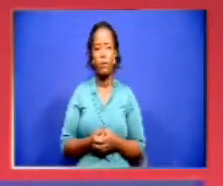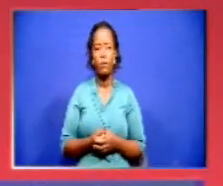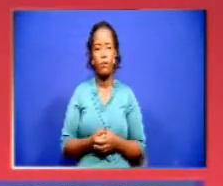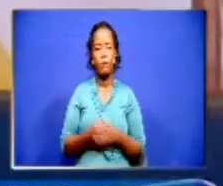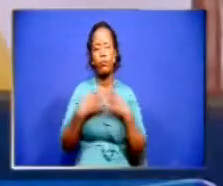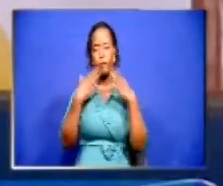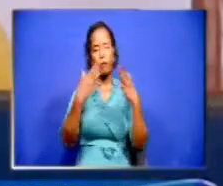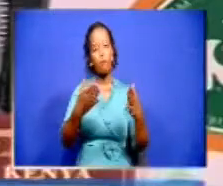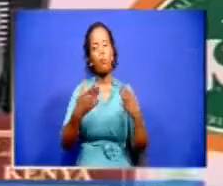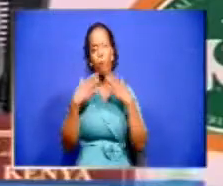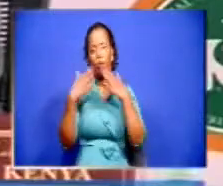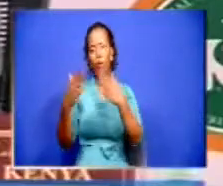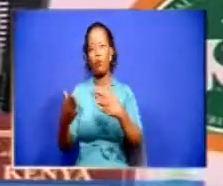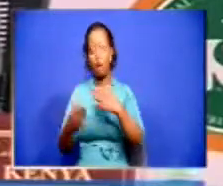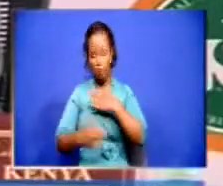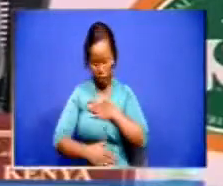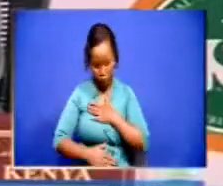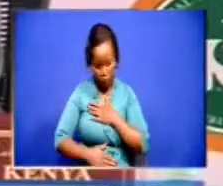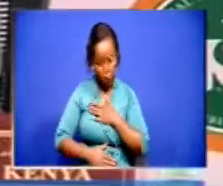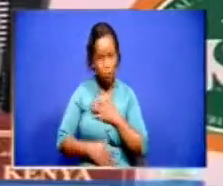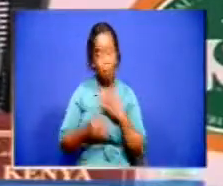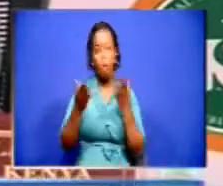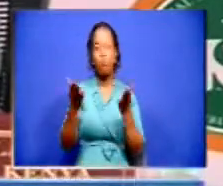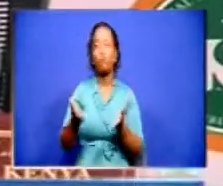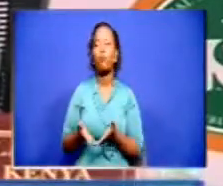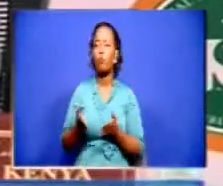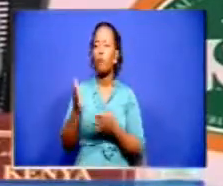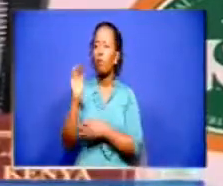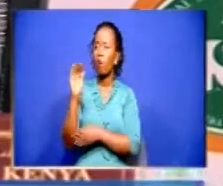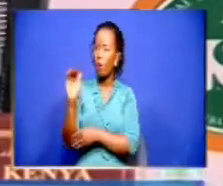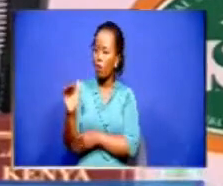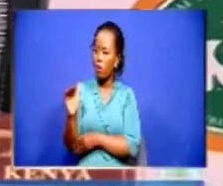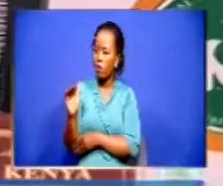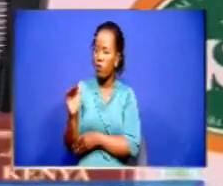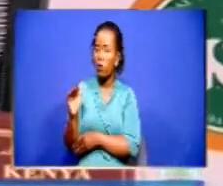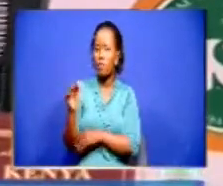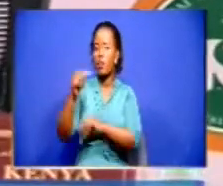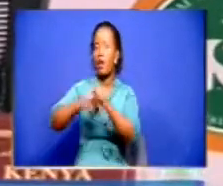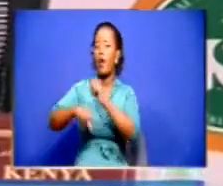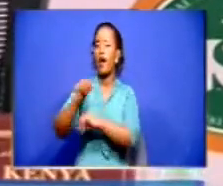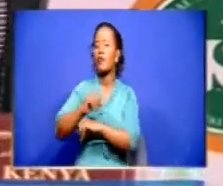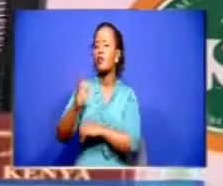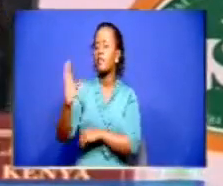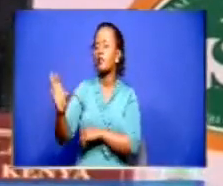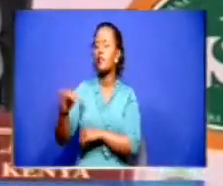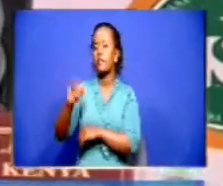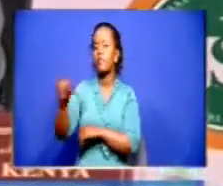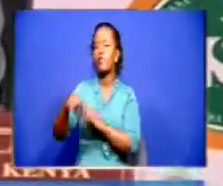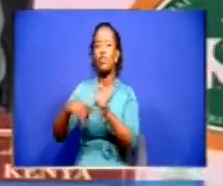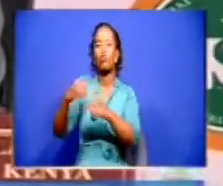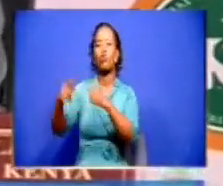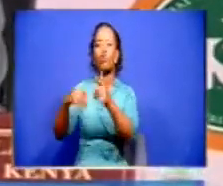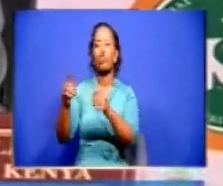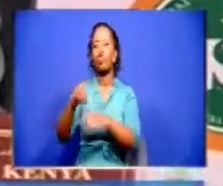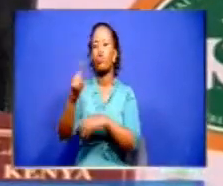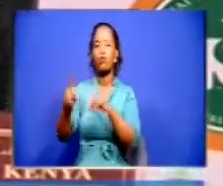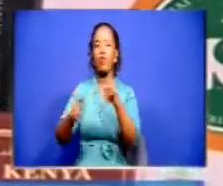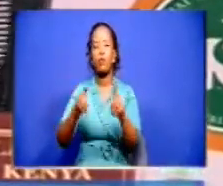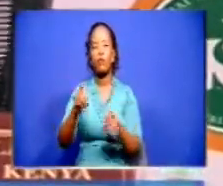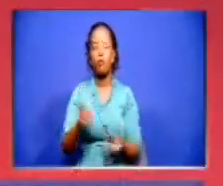Thank you very much, Your Honor. I will now request the Acting CJ to continue with the questions.